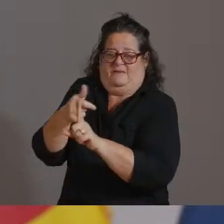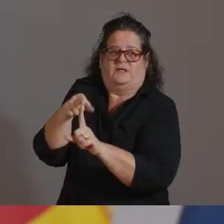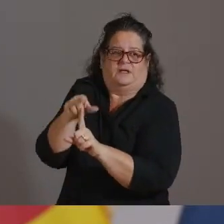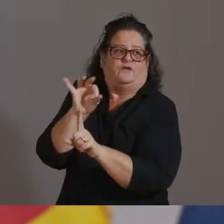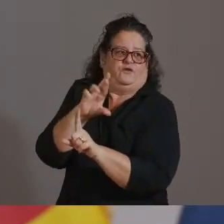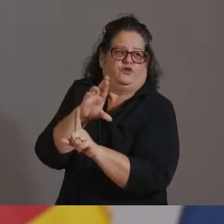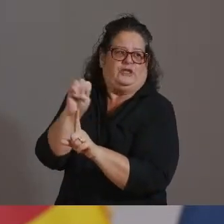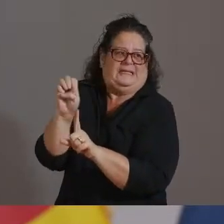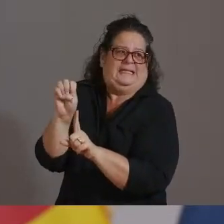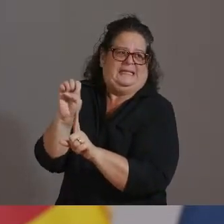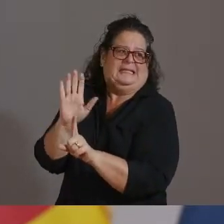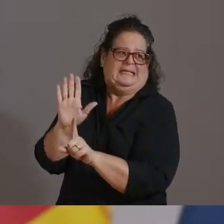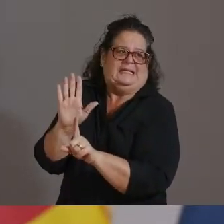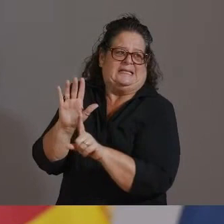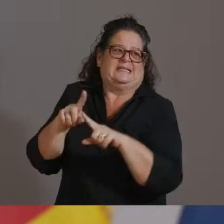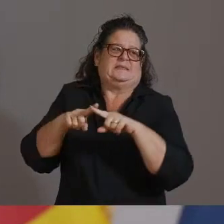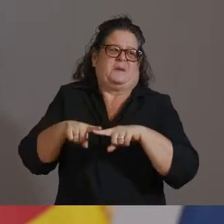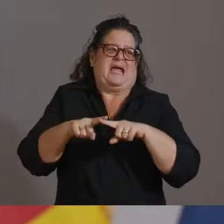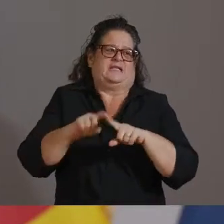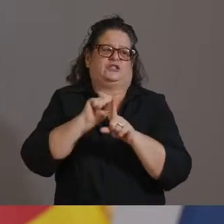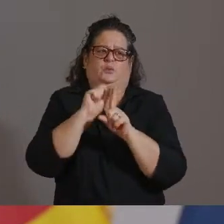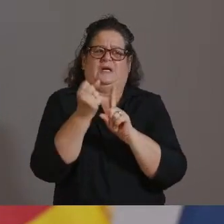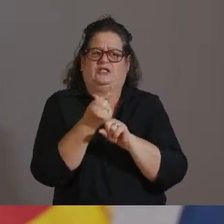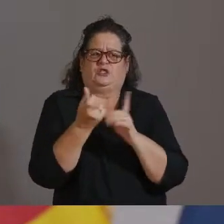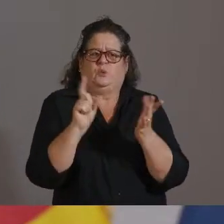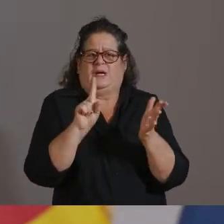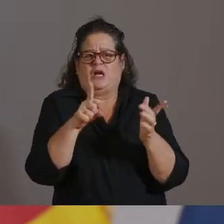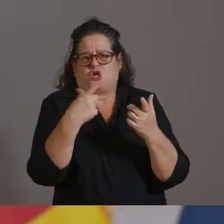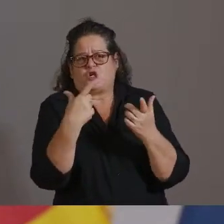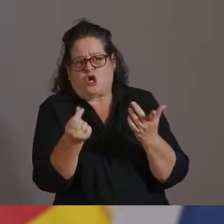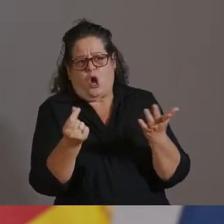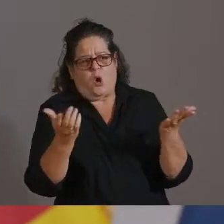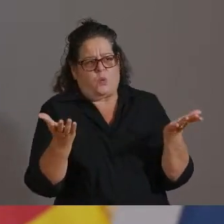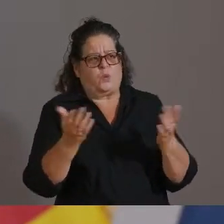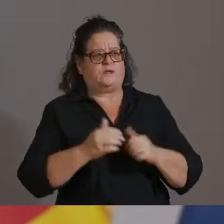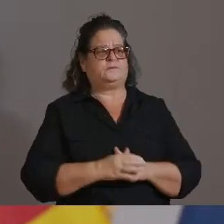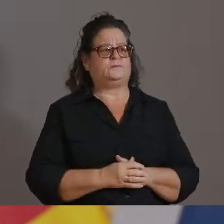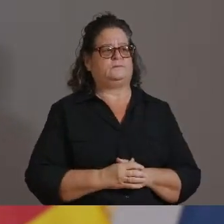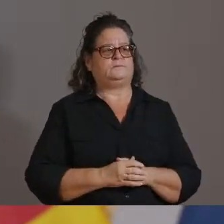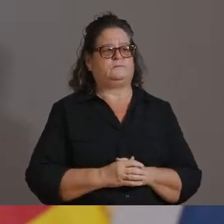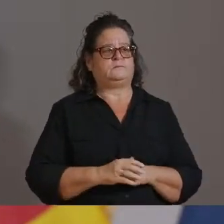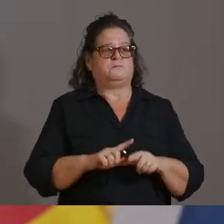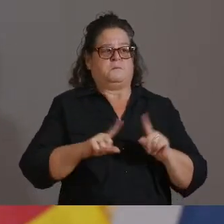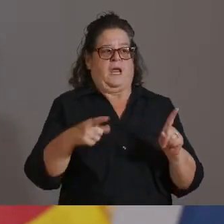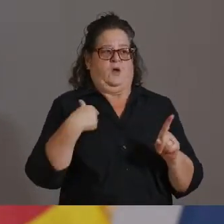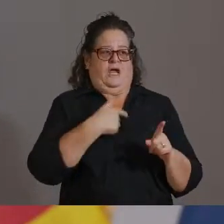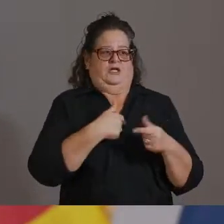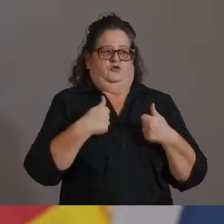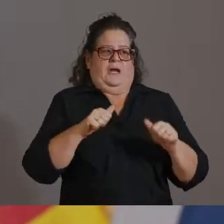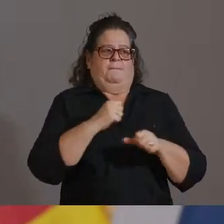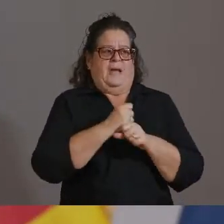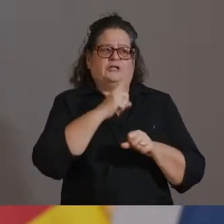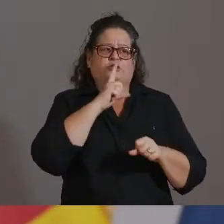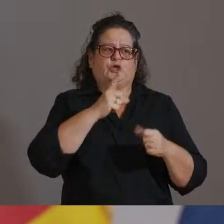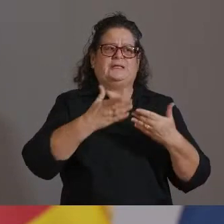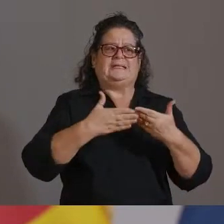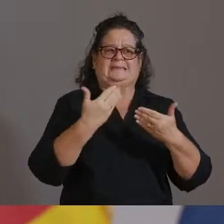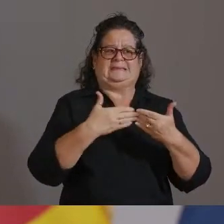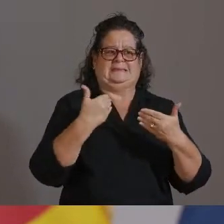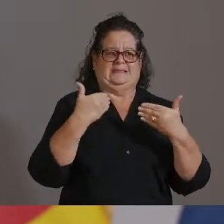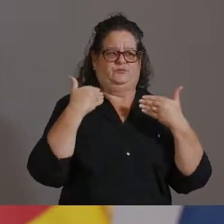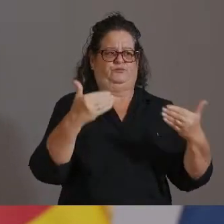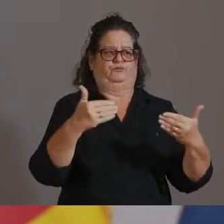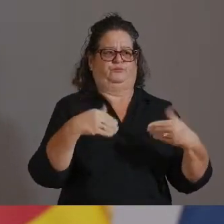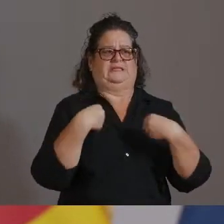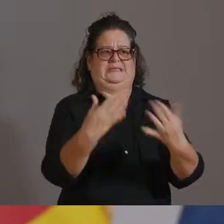specific circumstance on whether or not you would have to pay. But we do try to make sure that there are no barriers to vaccination, especially for